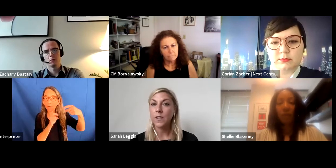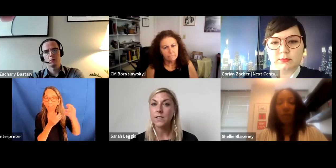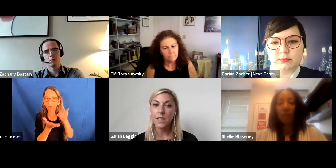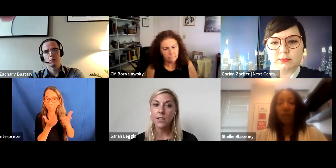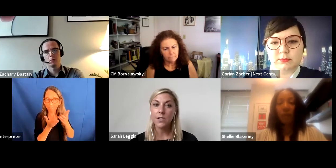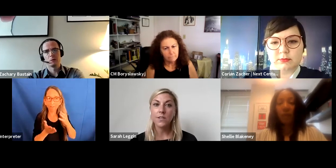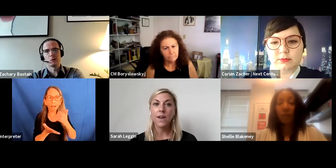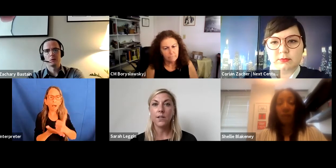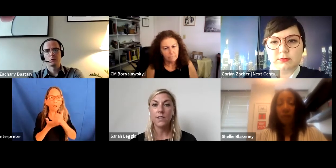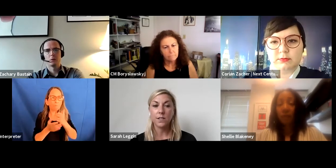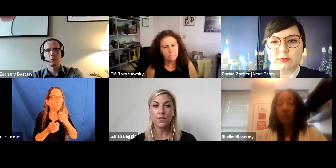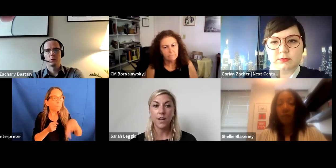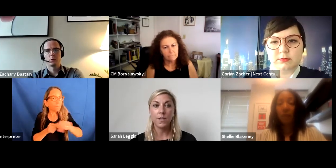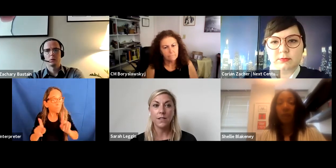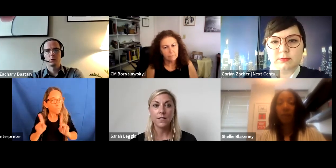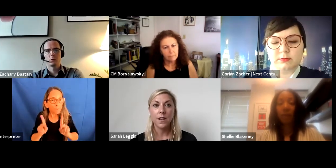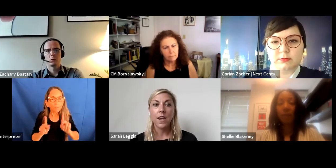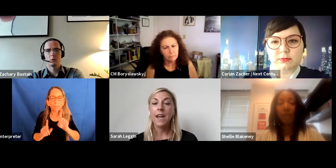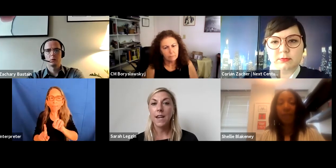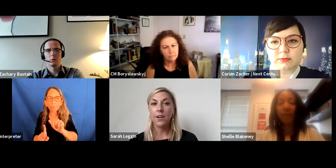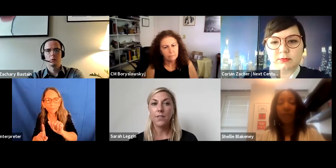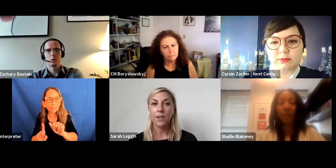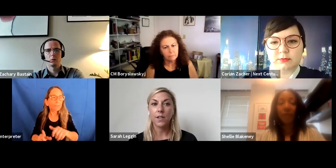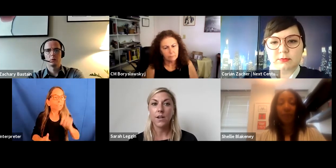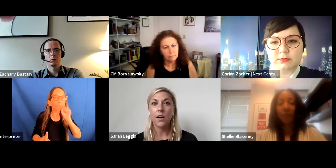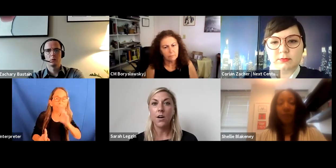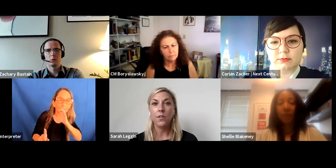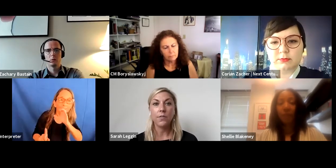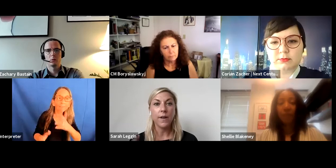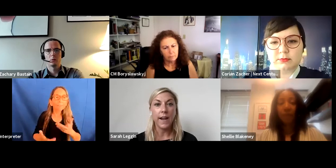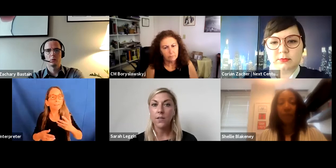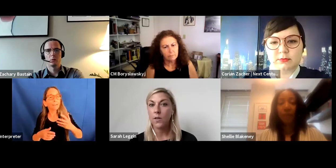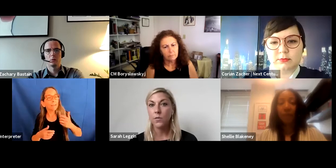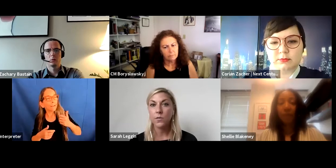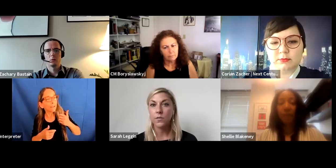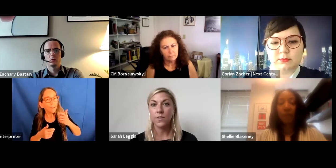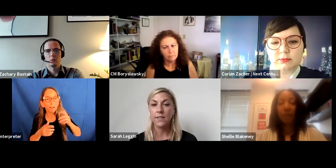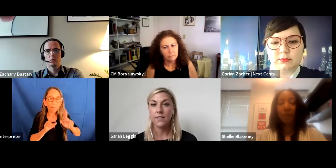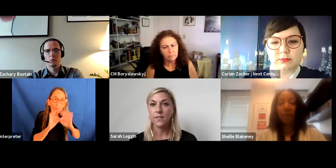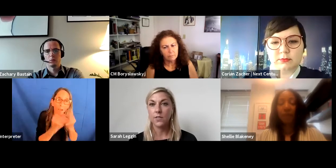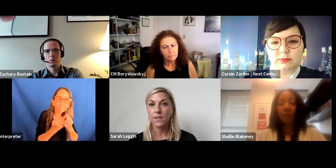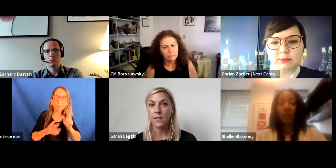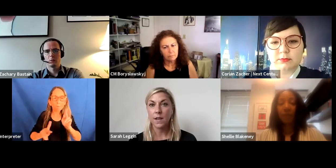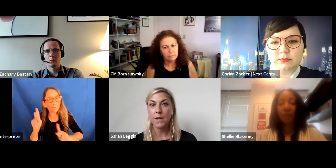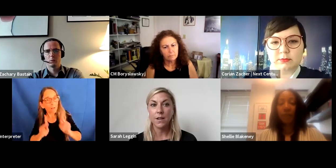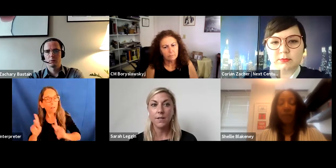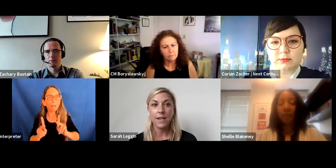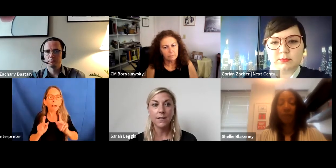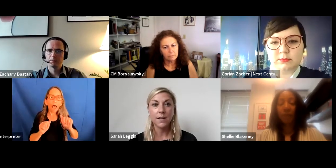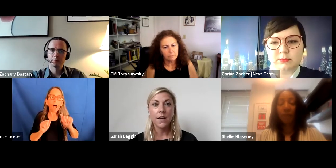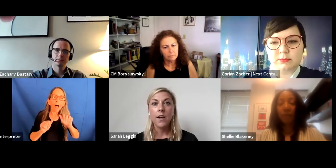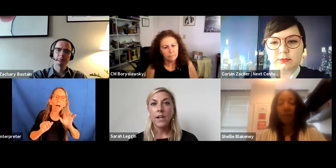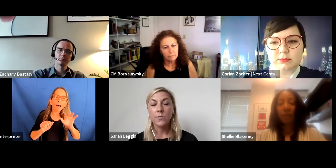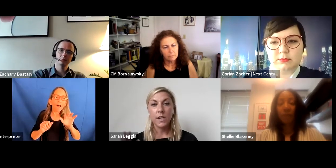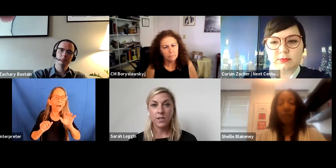as well as seniors and veterans and their families and caregivers, can all find those devices and services that meet their